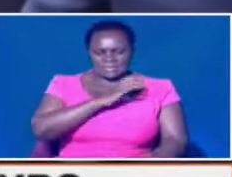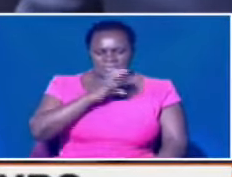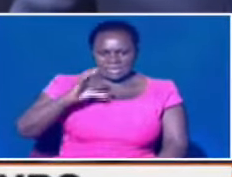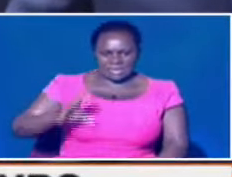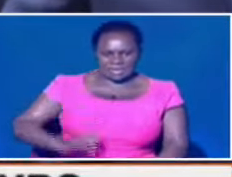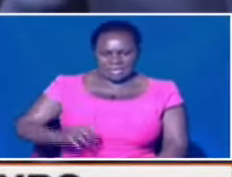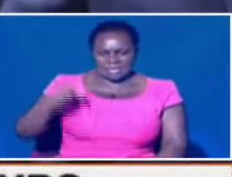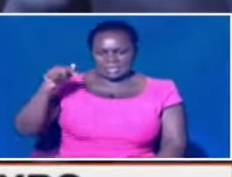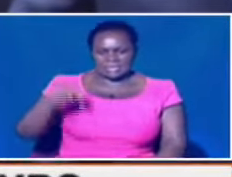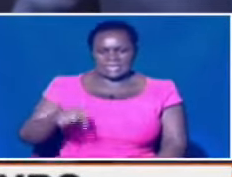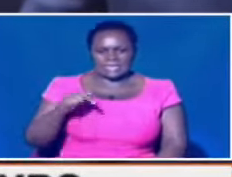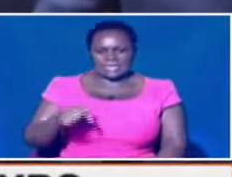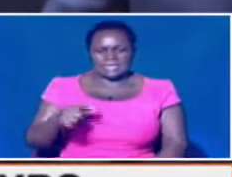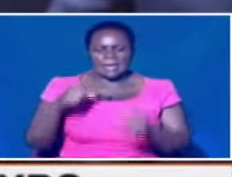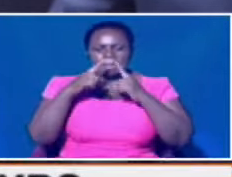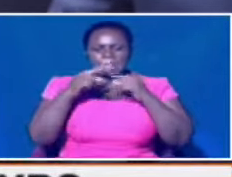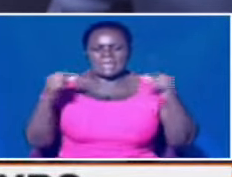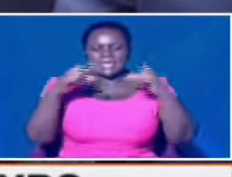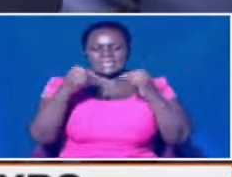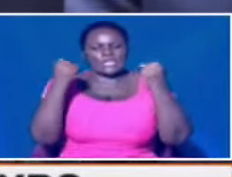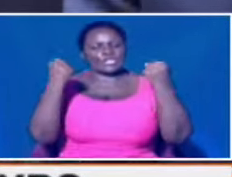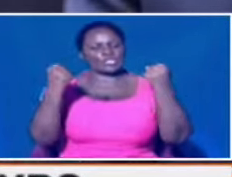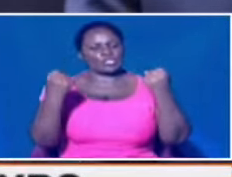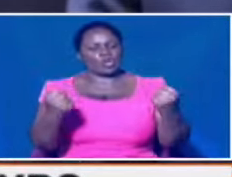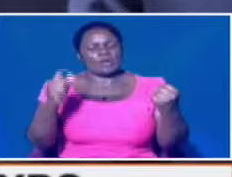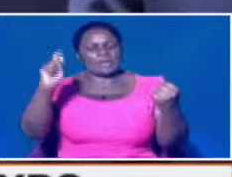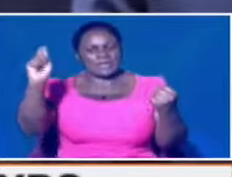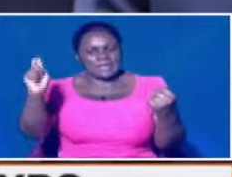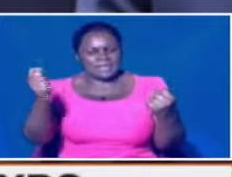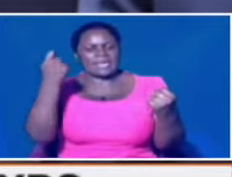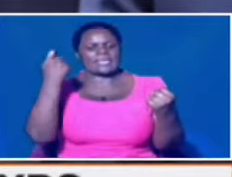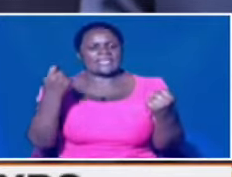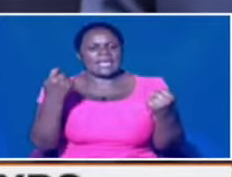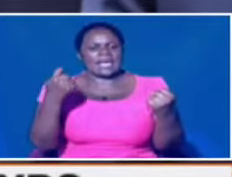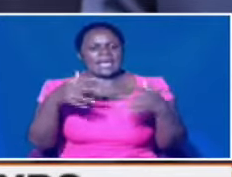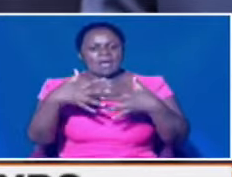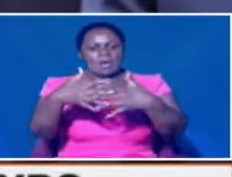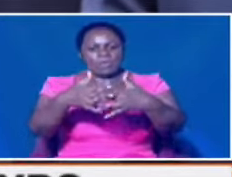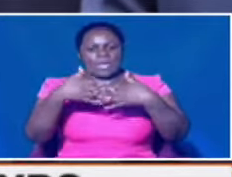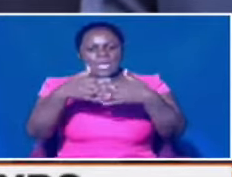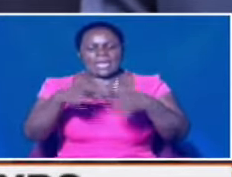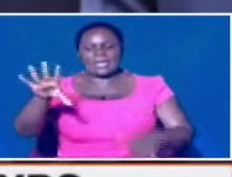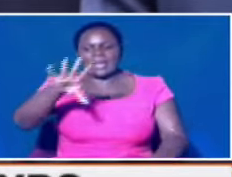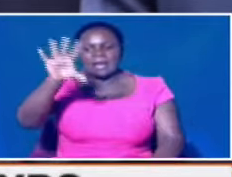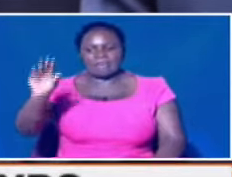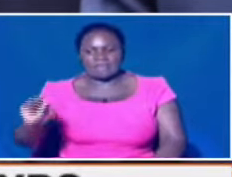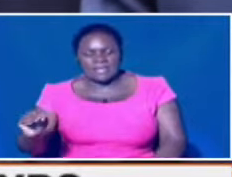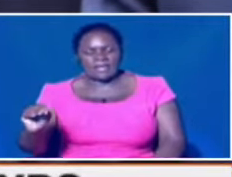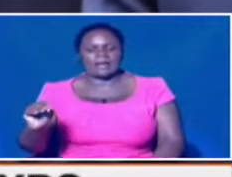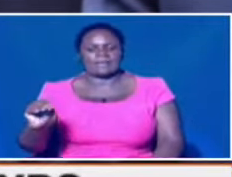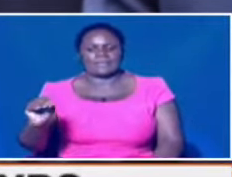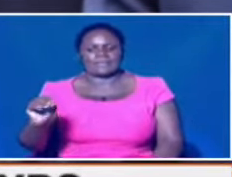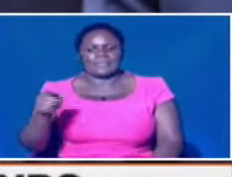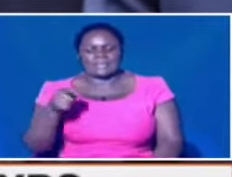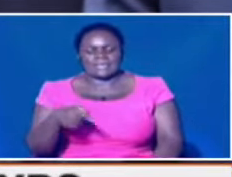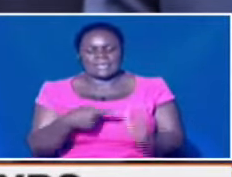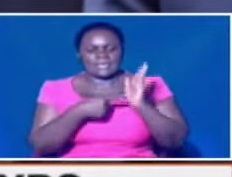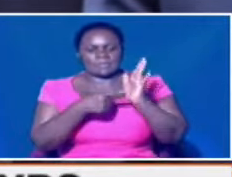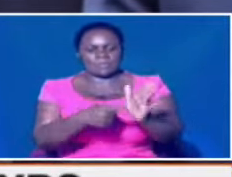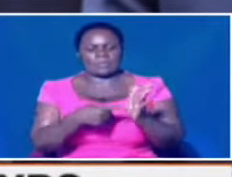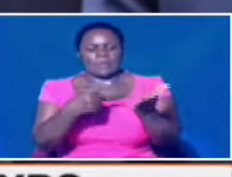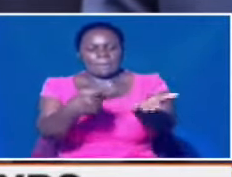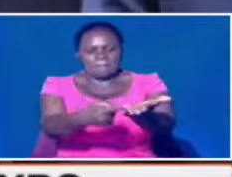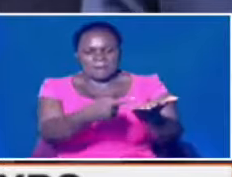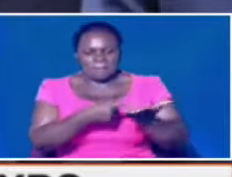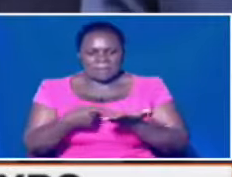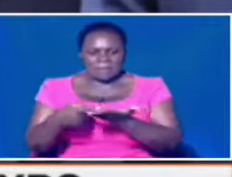This sends a very strong message that Kenya is actually the gateway to Africa, and this expo is